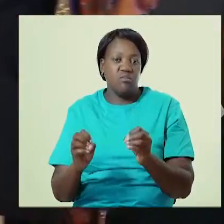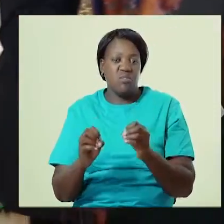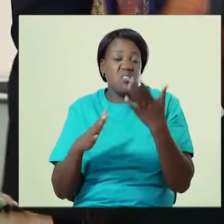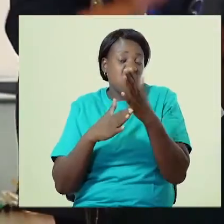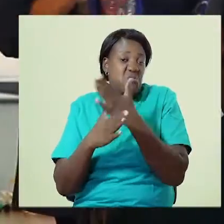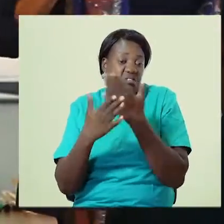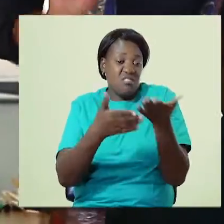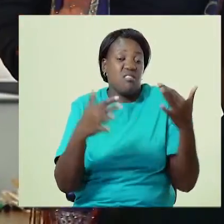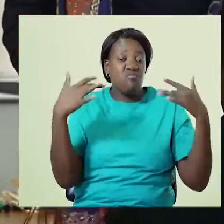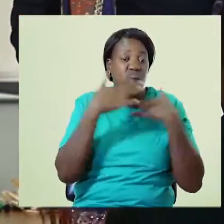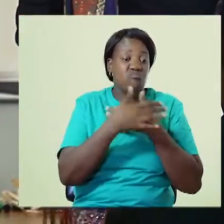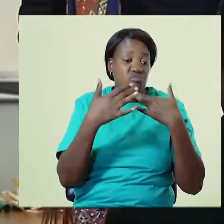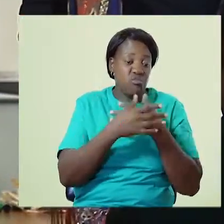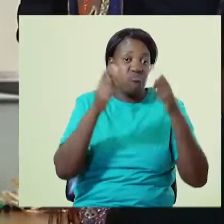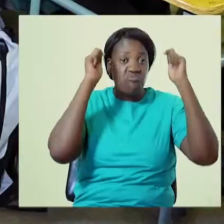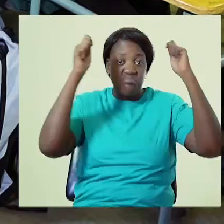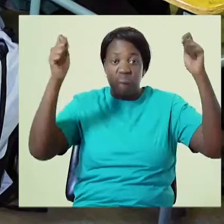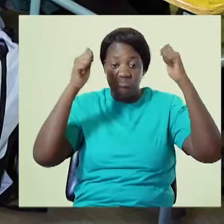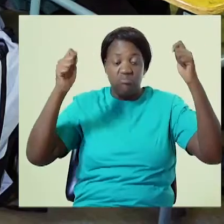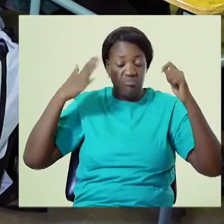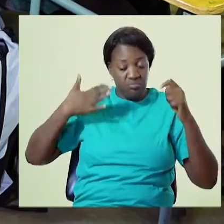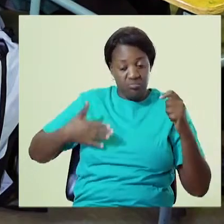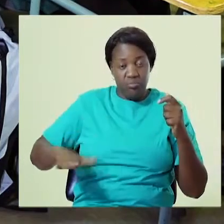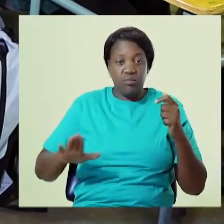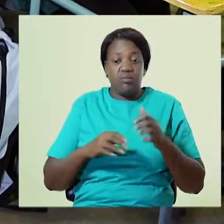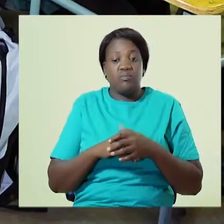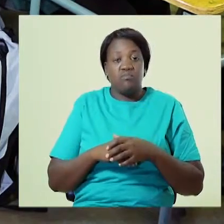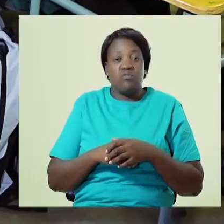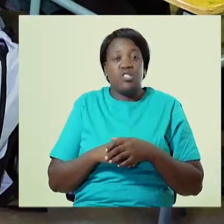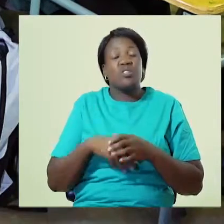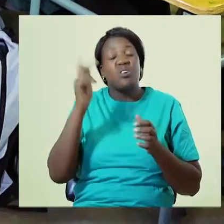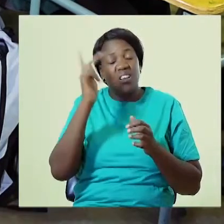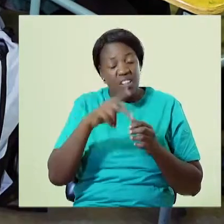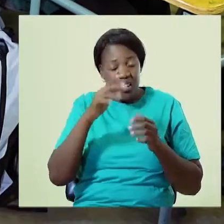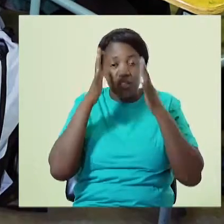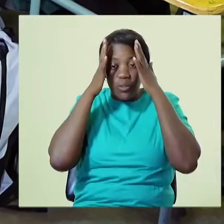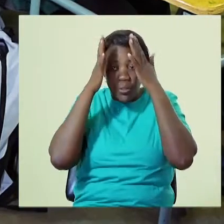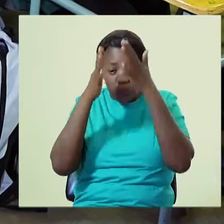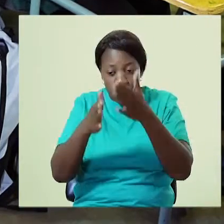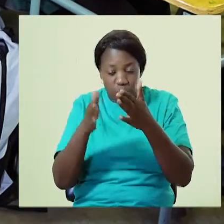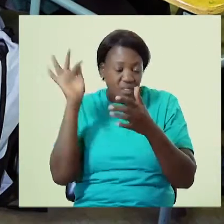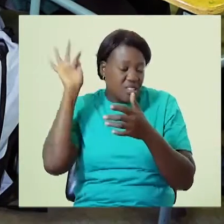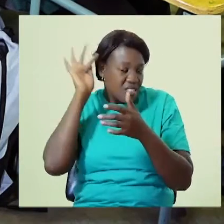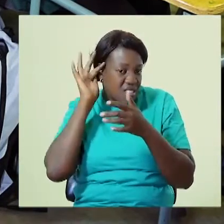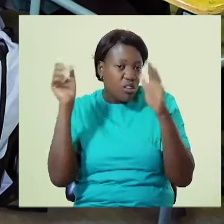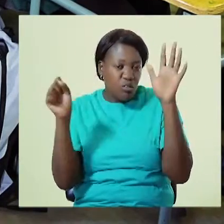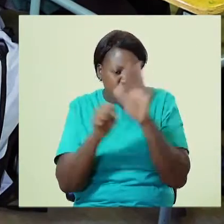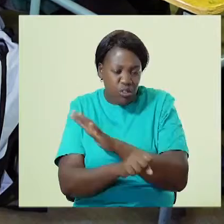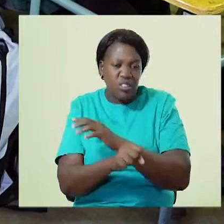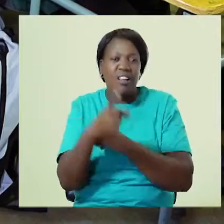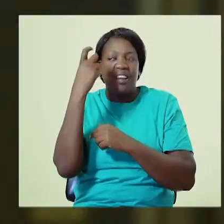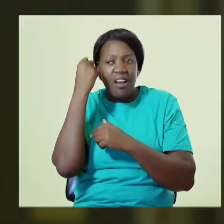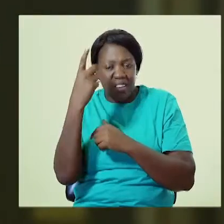were complaining and boycotted the results. Meaning I have to listen attentively and understand the text and message of the text to